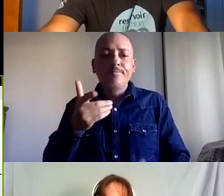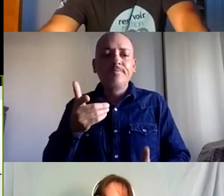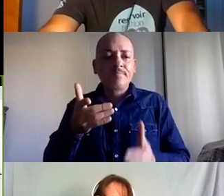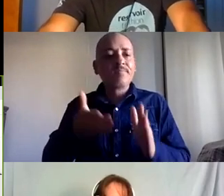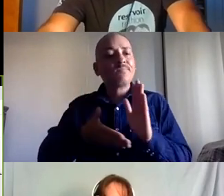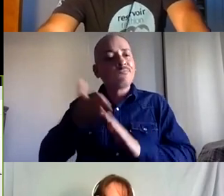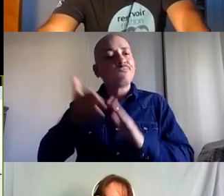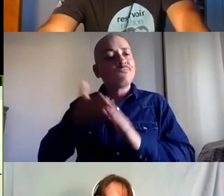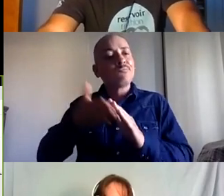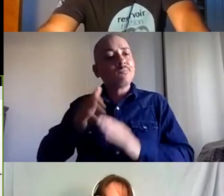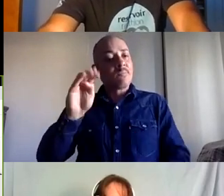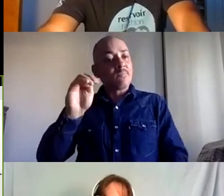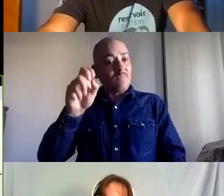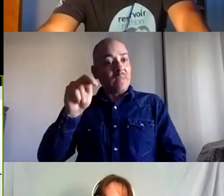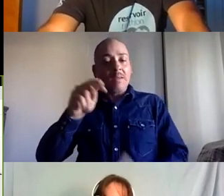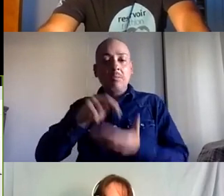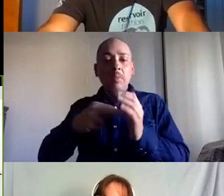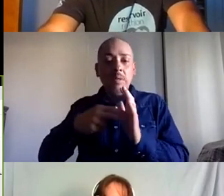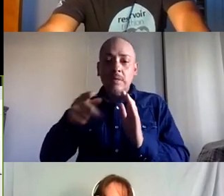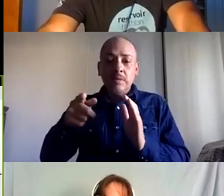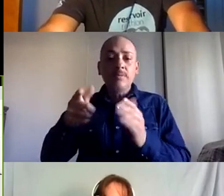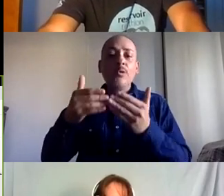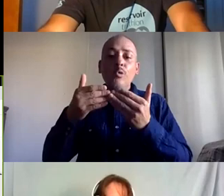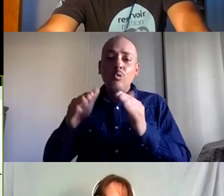mean, which basically means it's